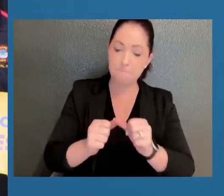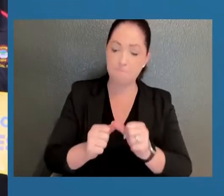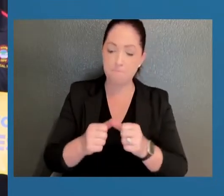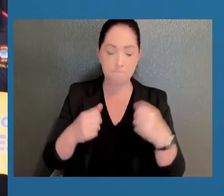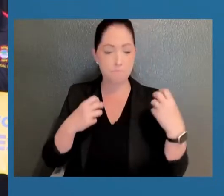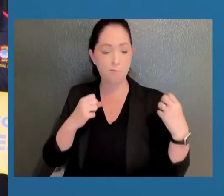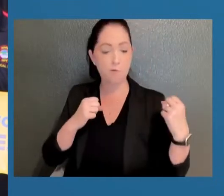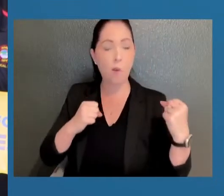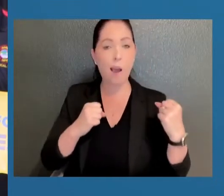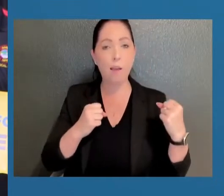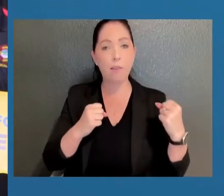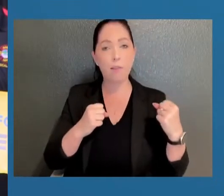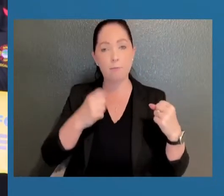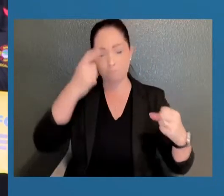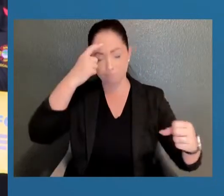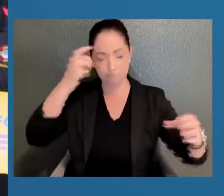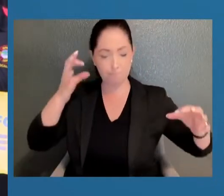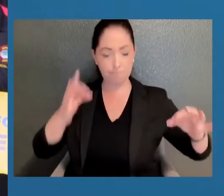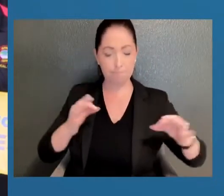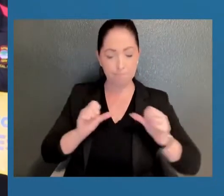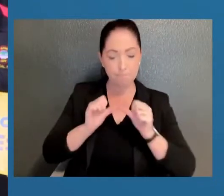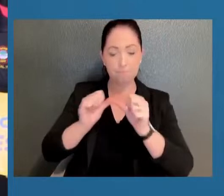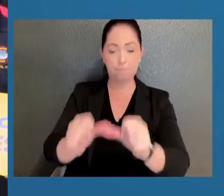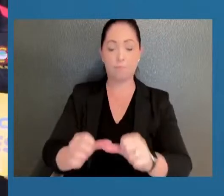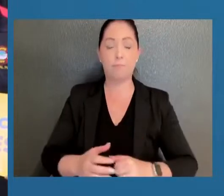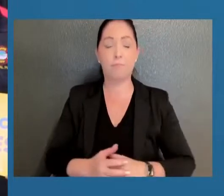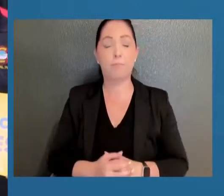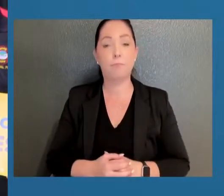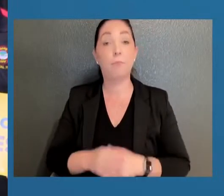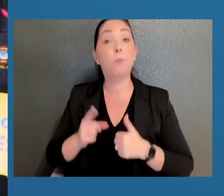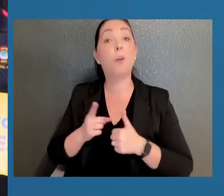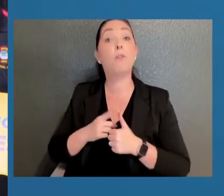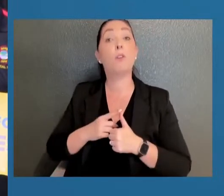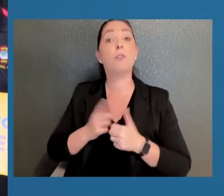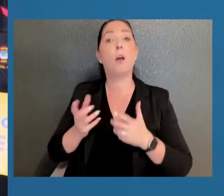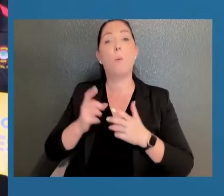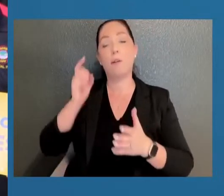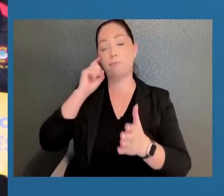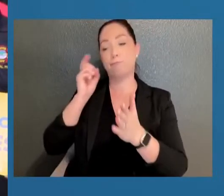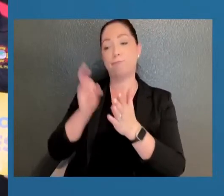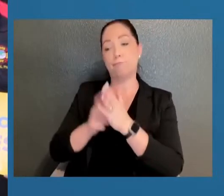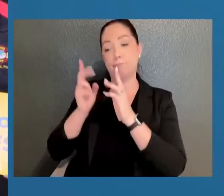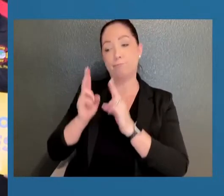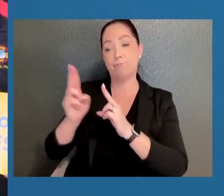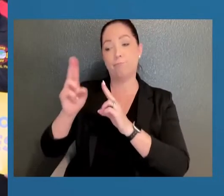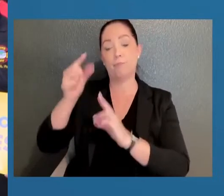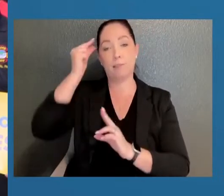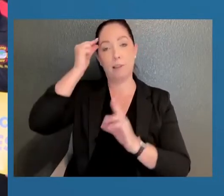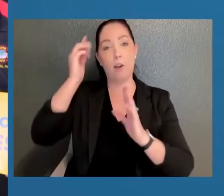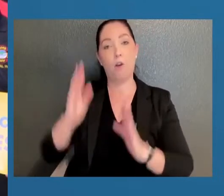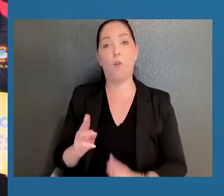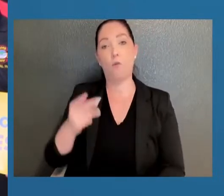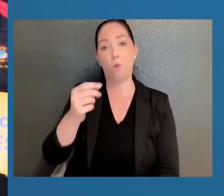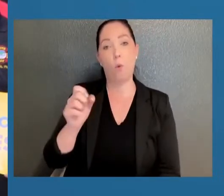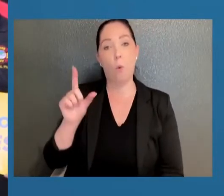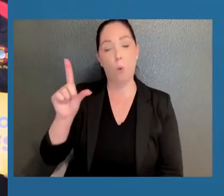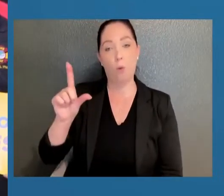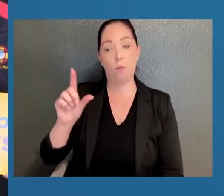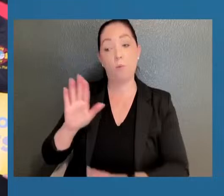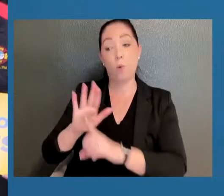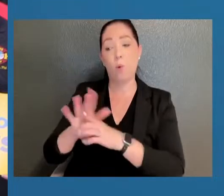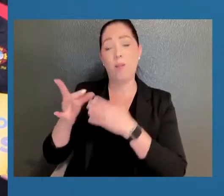First, I would also like to recognize my governor, Kathy Hochul, for her leadership,